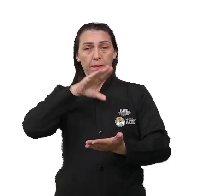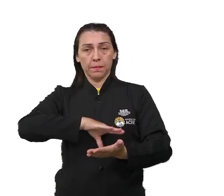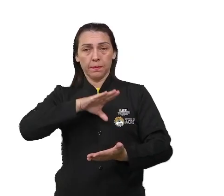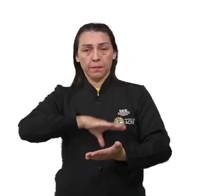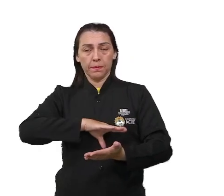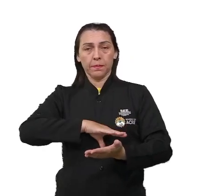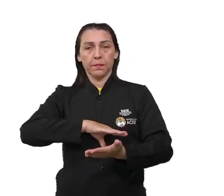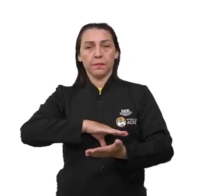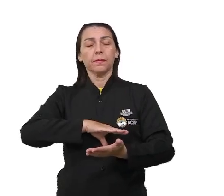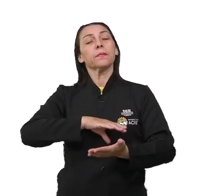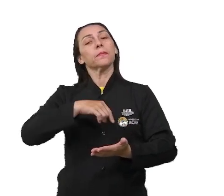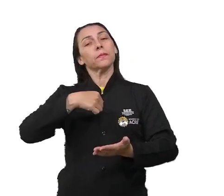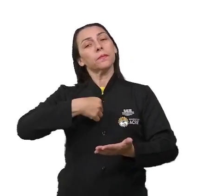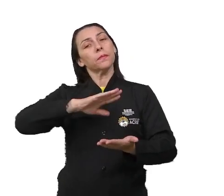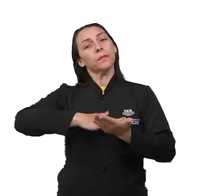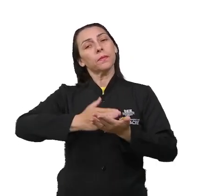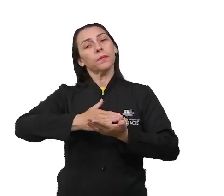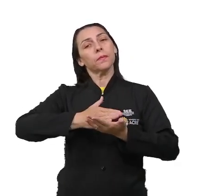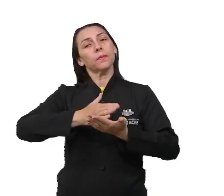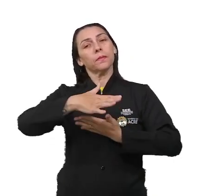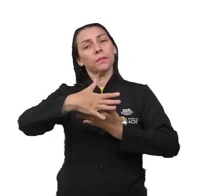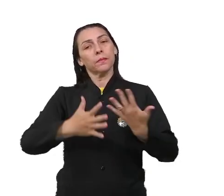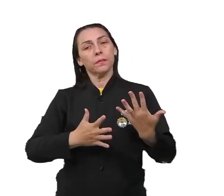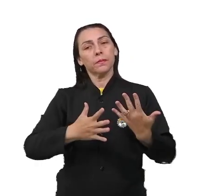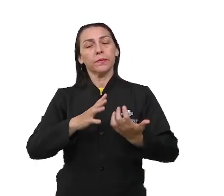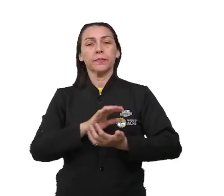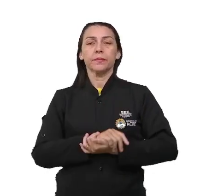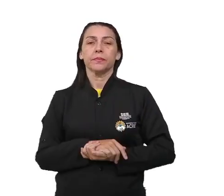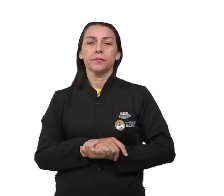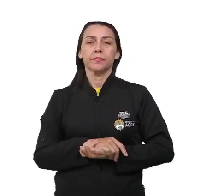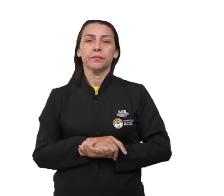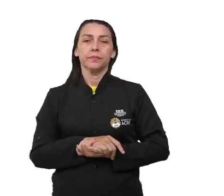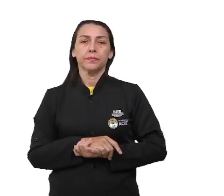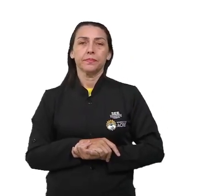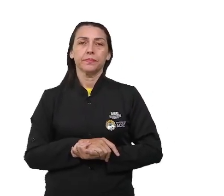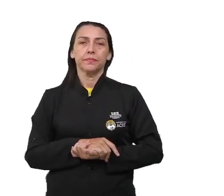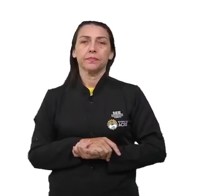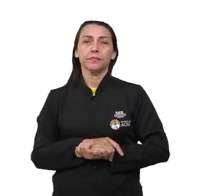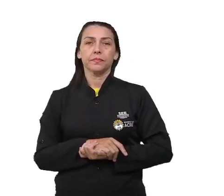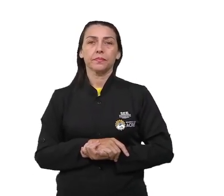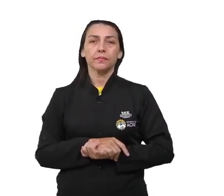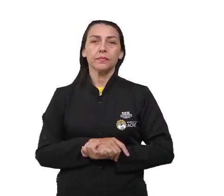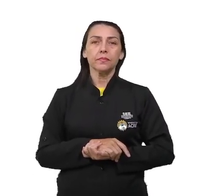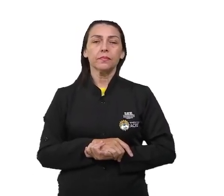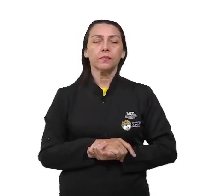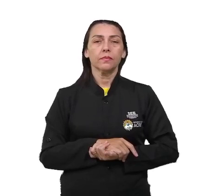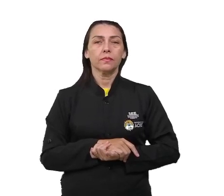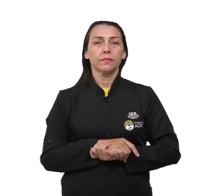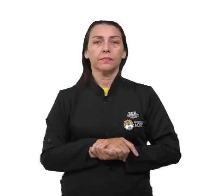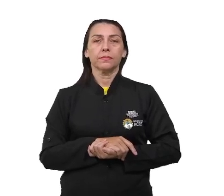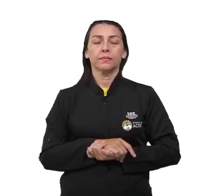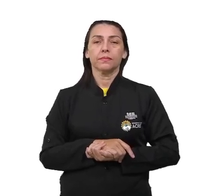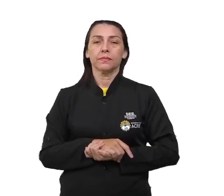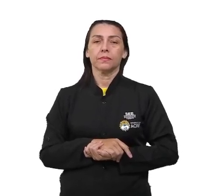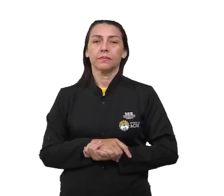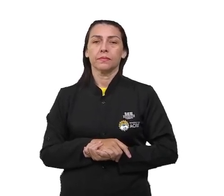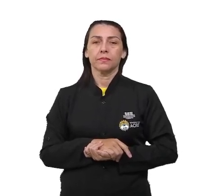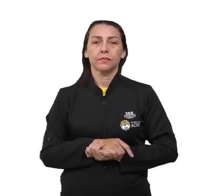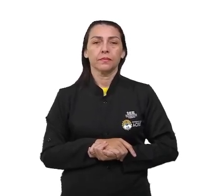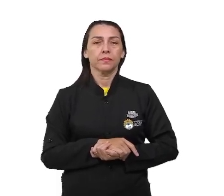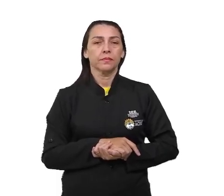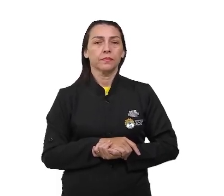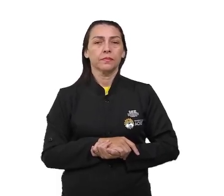by trying to maneuver a ball or a puck into the opponent's goal using a hockey